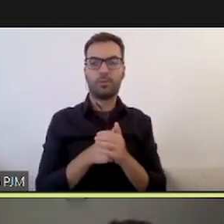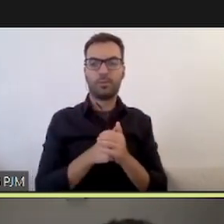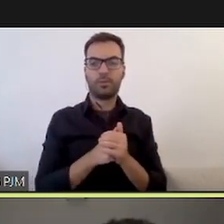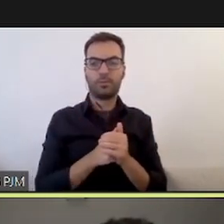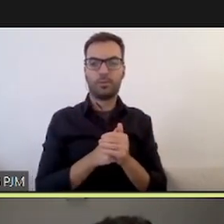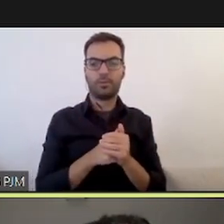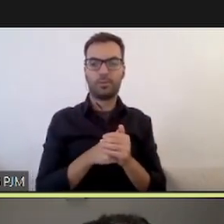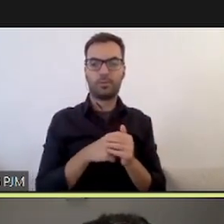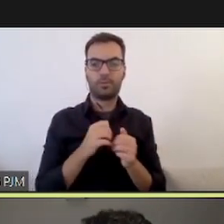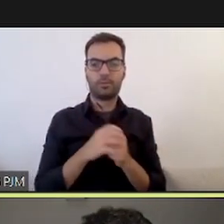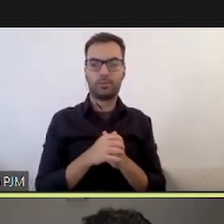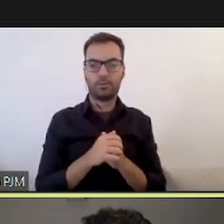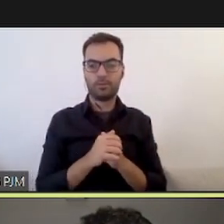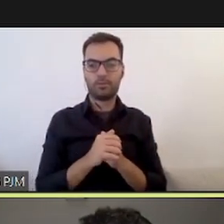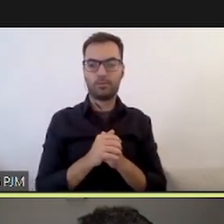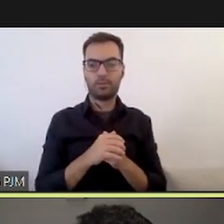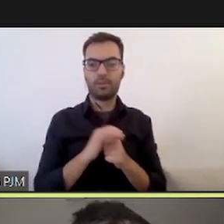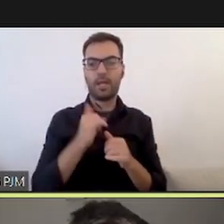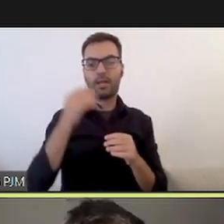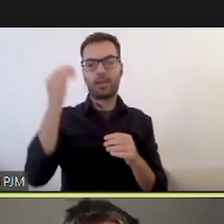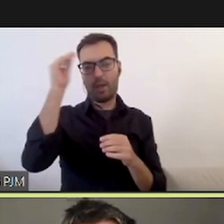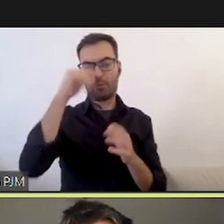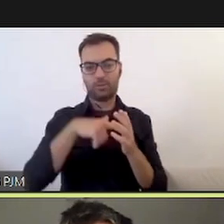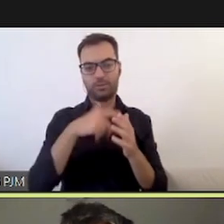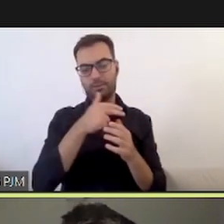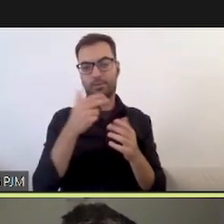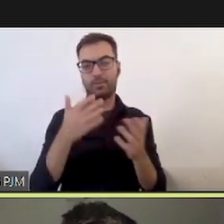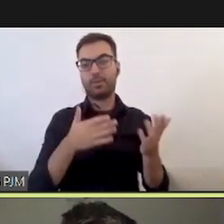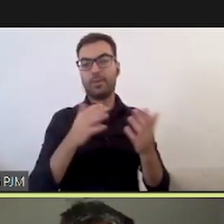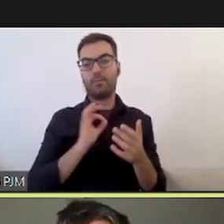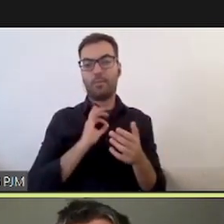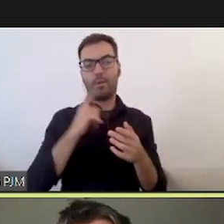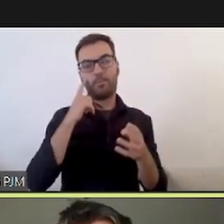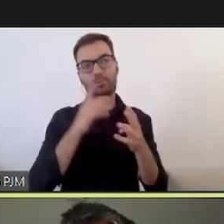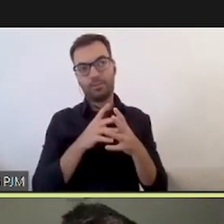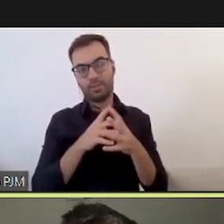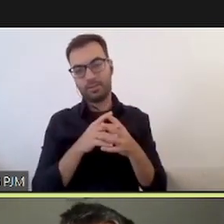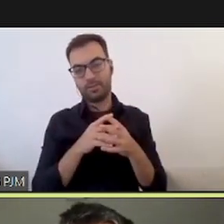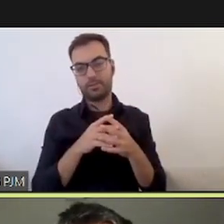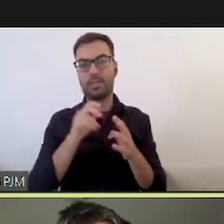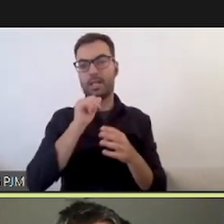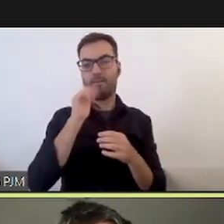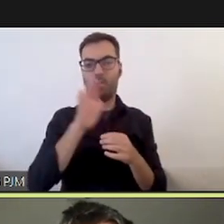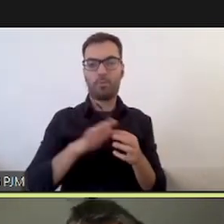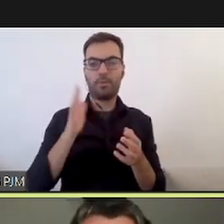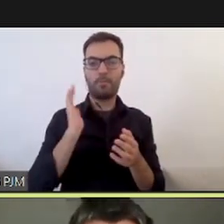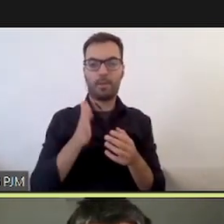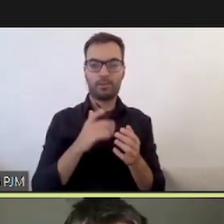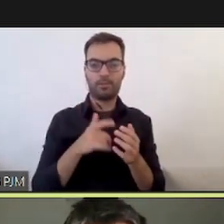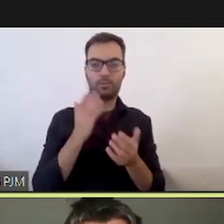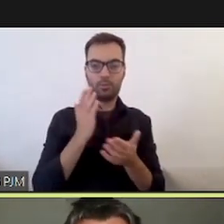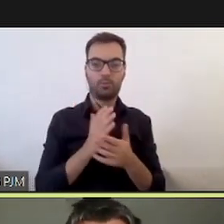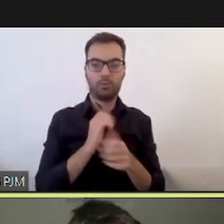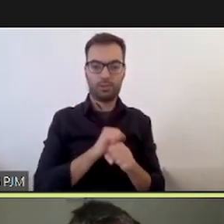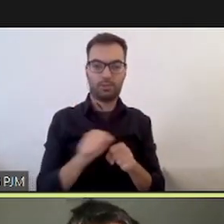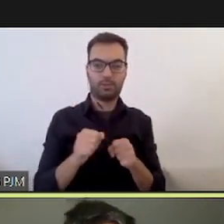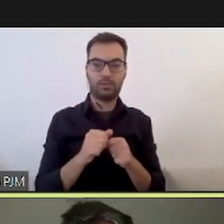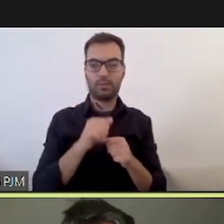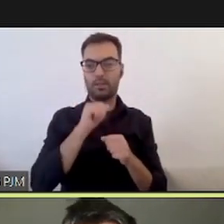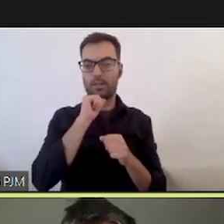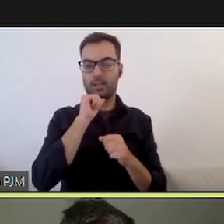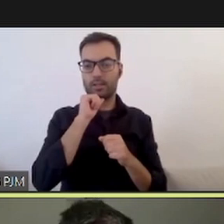tester conformance test to learn in this topic? So my prediction, because in the Europe there is already